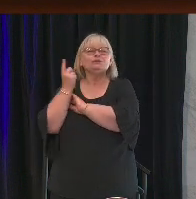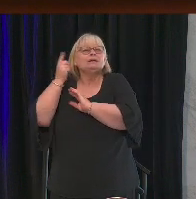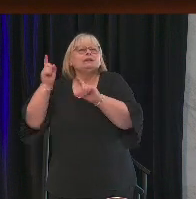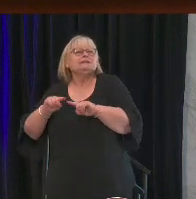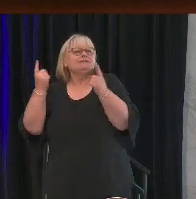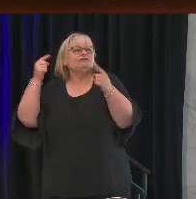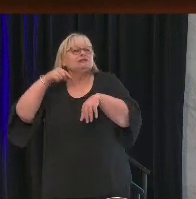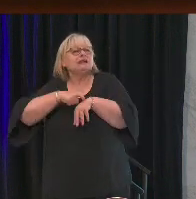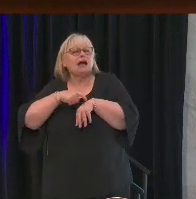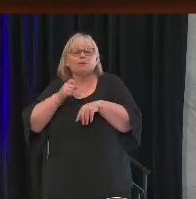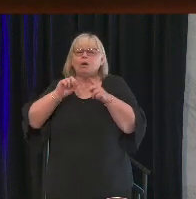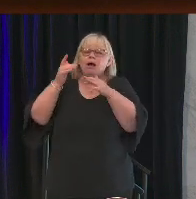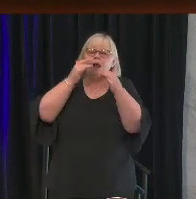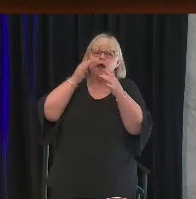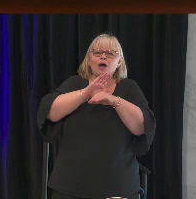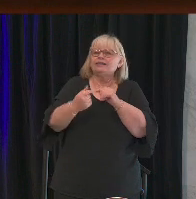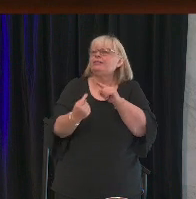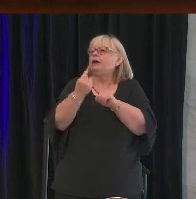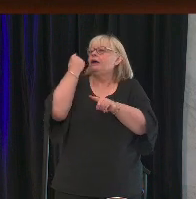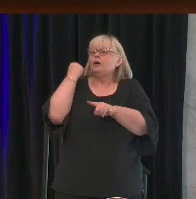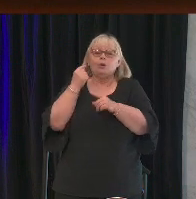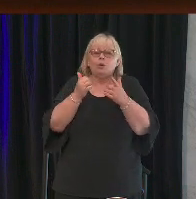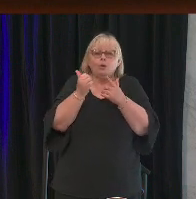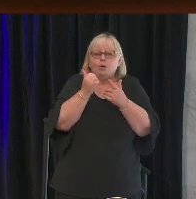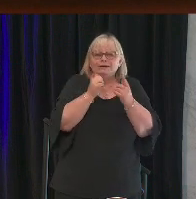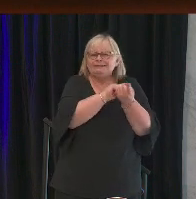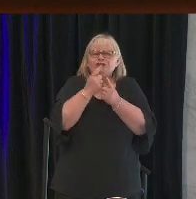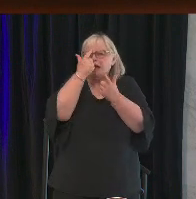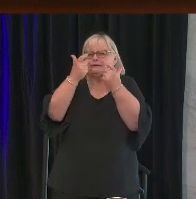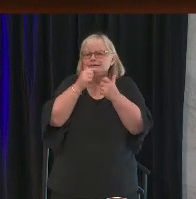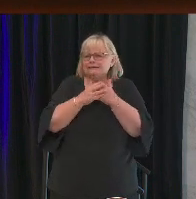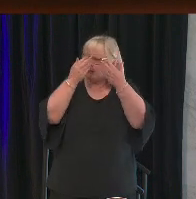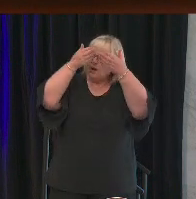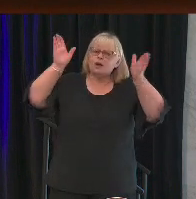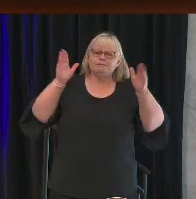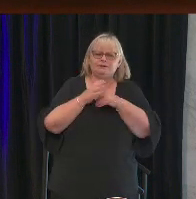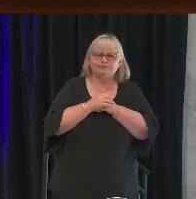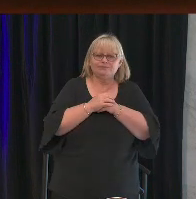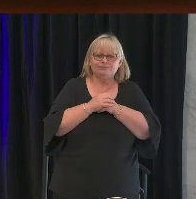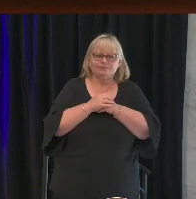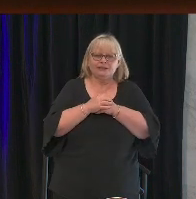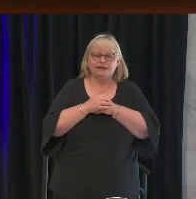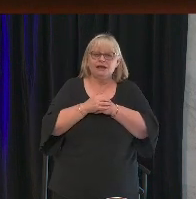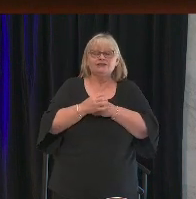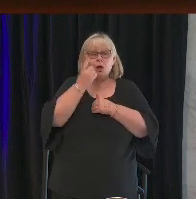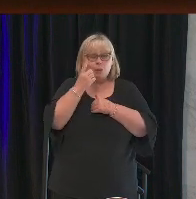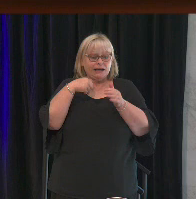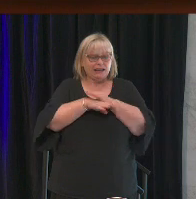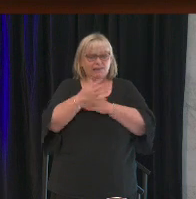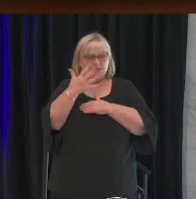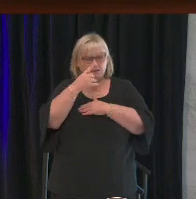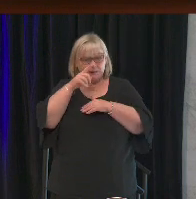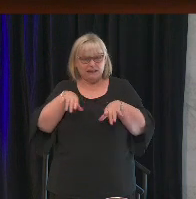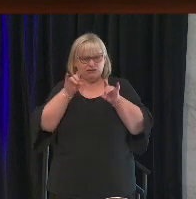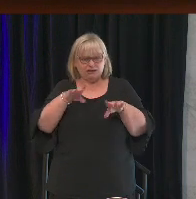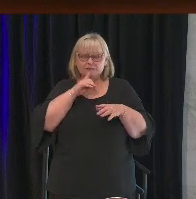or reflect on the ideas that are contained in your works. This year, 1 in 5 Australians have reported they're reading more often.